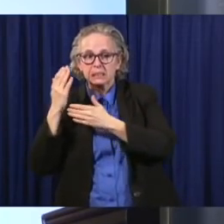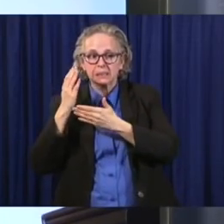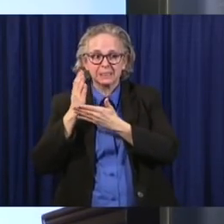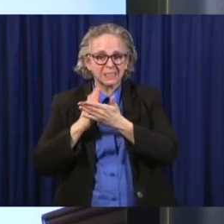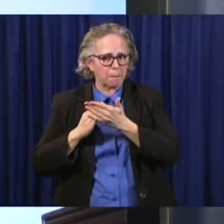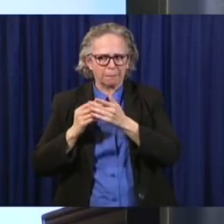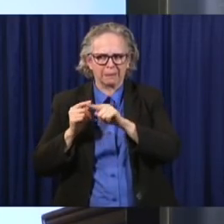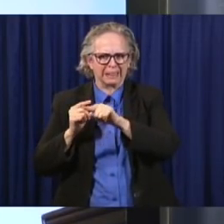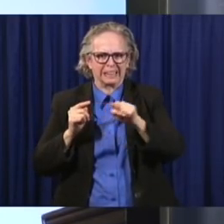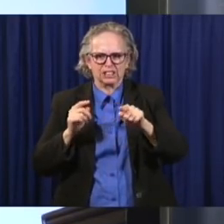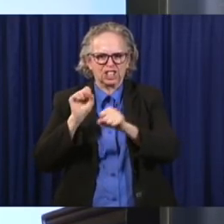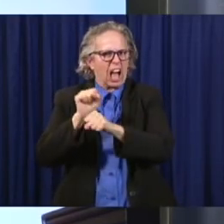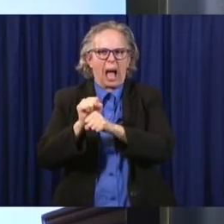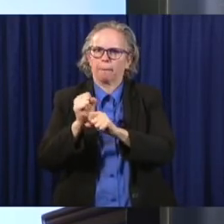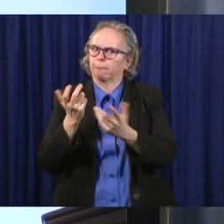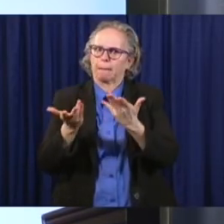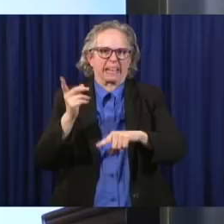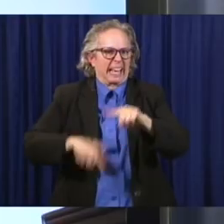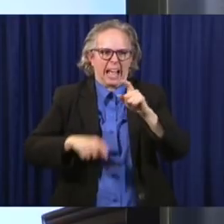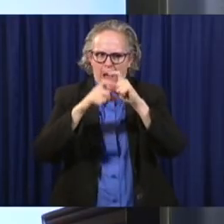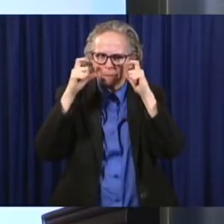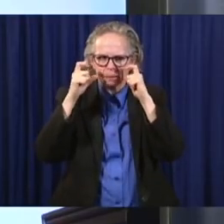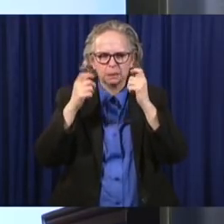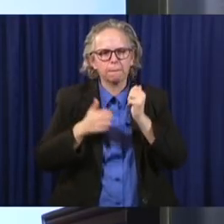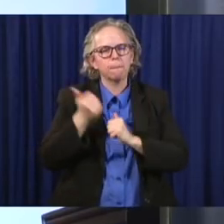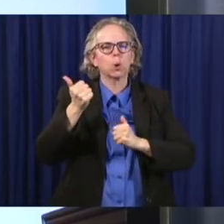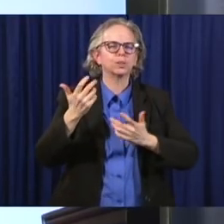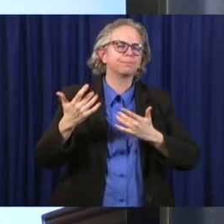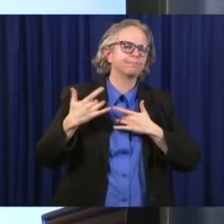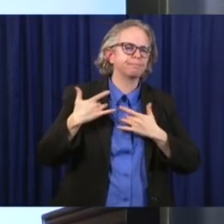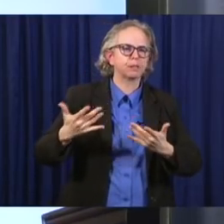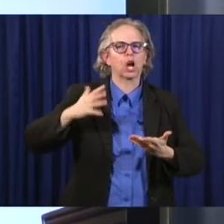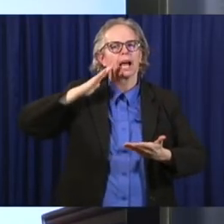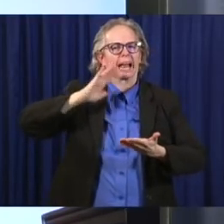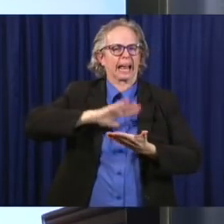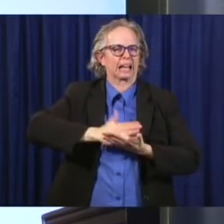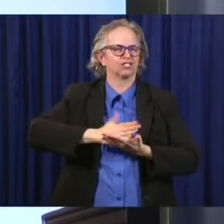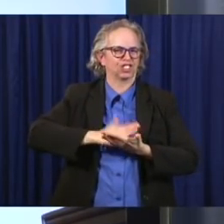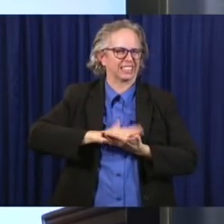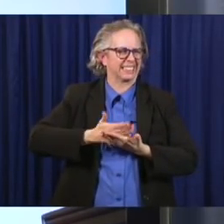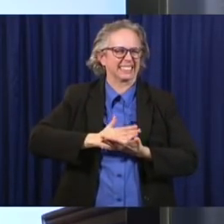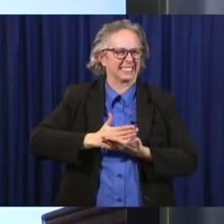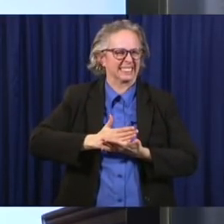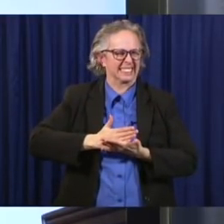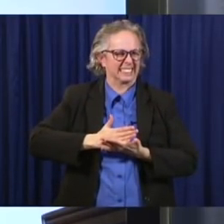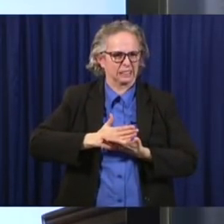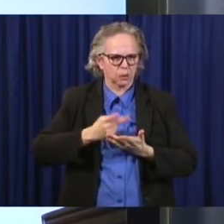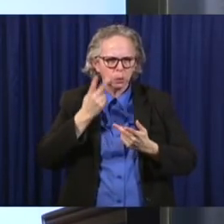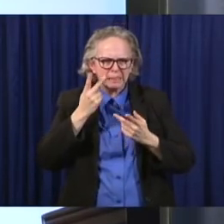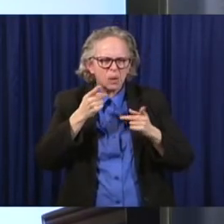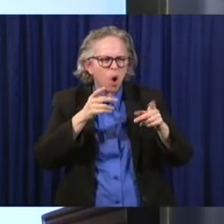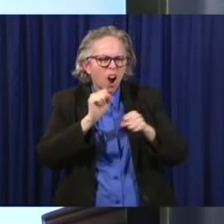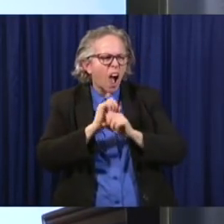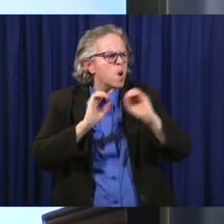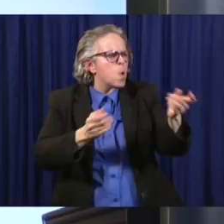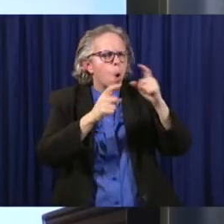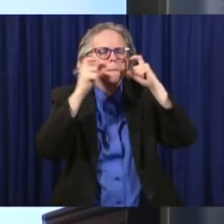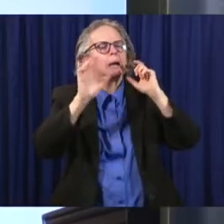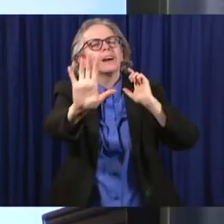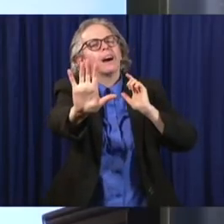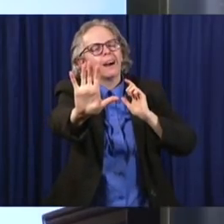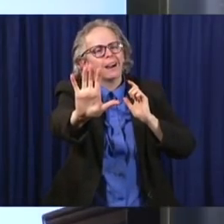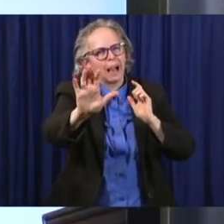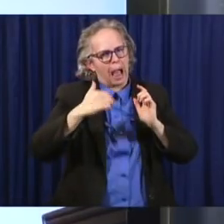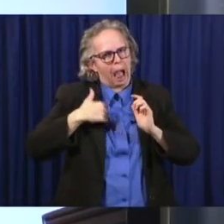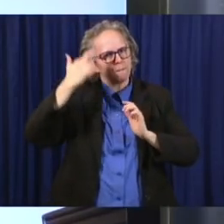industry, mostly apply to back of house. But if you see employees not wearing masks, understand these are for safety risks. One simple example is you don't want